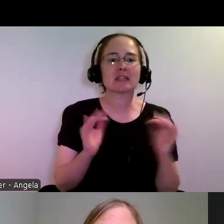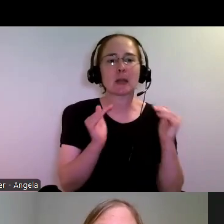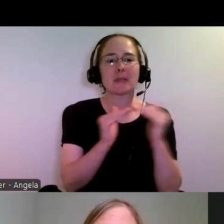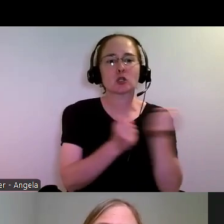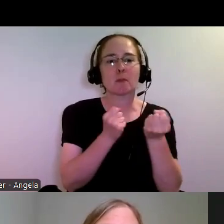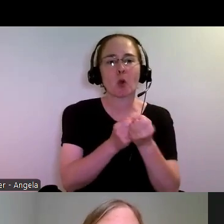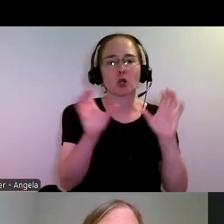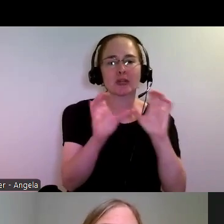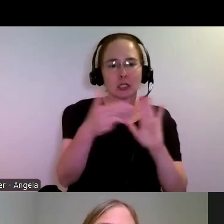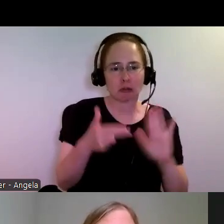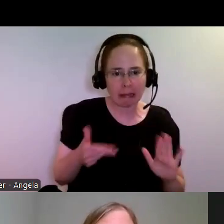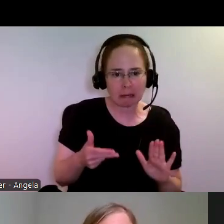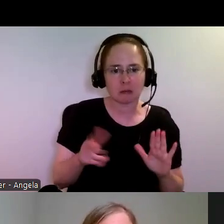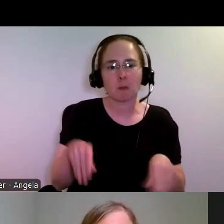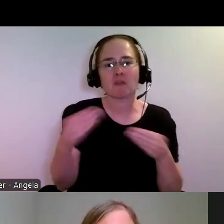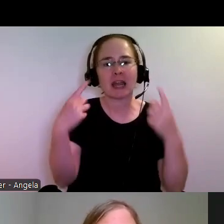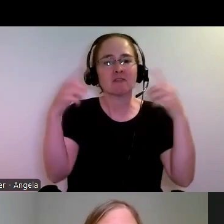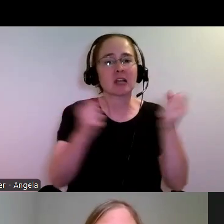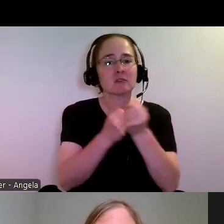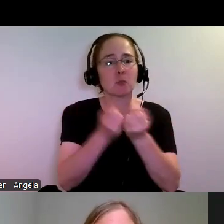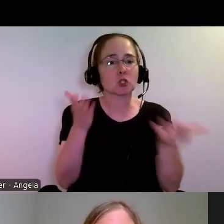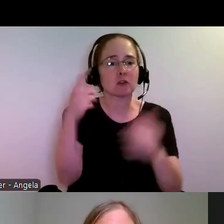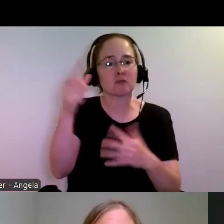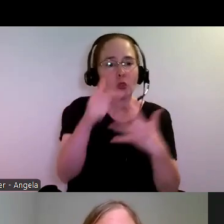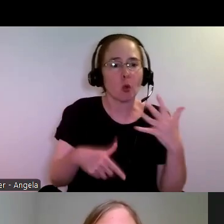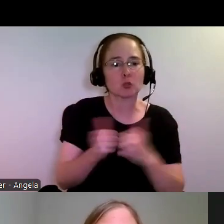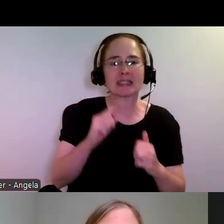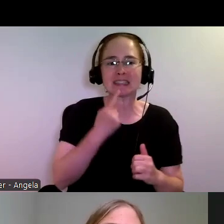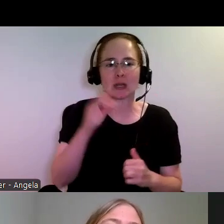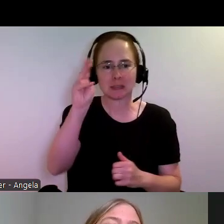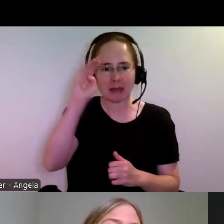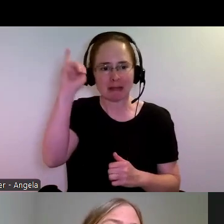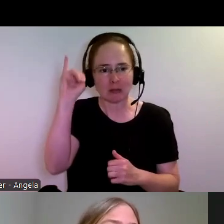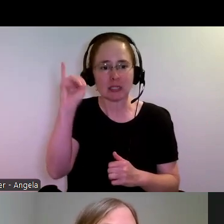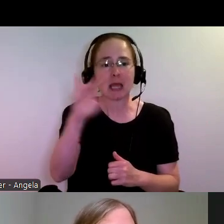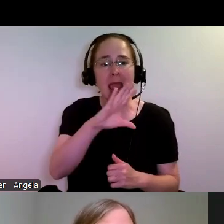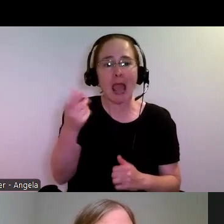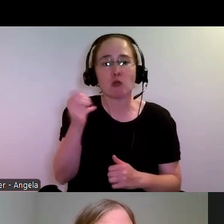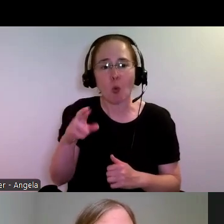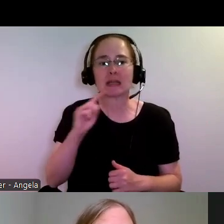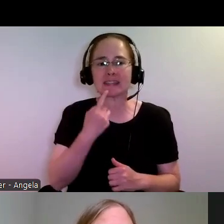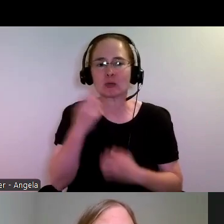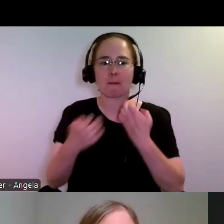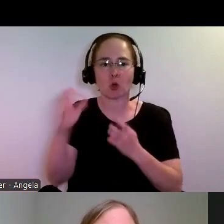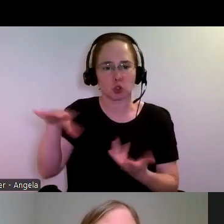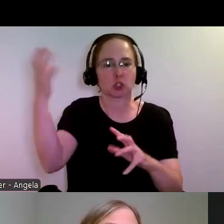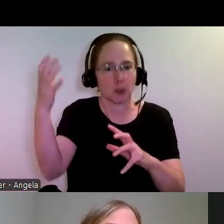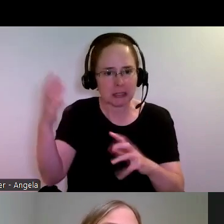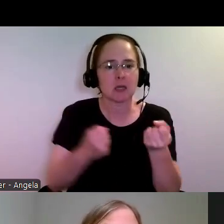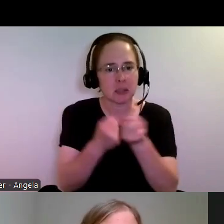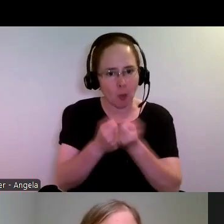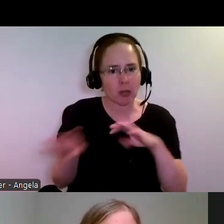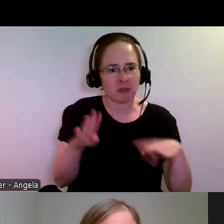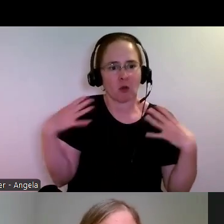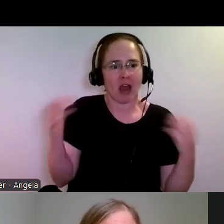credentialing in terms of providing effective support services to those with serious mental illness and/or serious emotional disturbance and supporting the behavioral